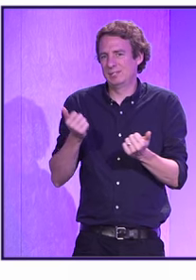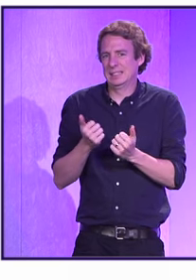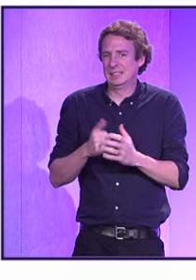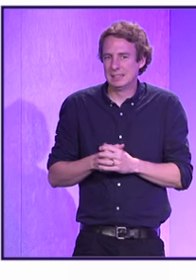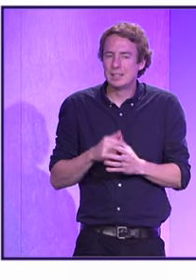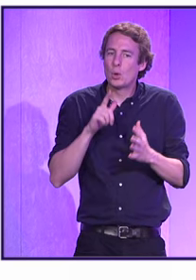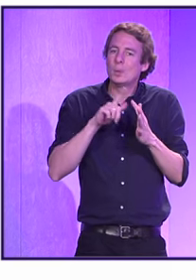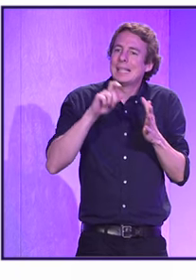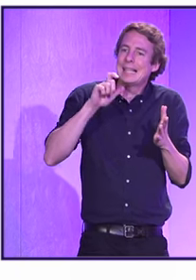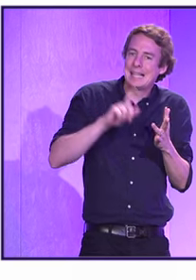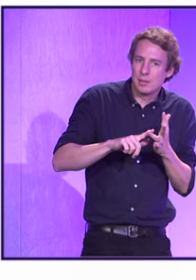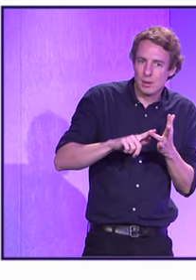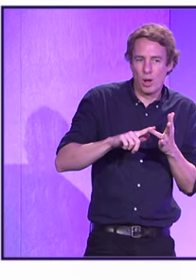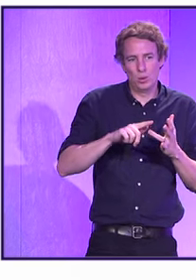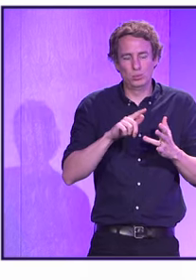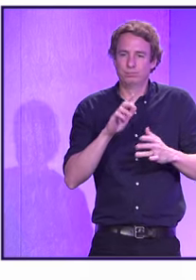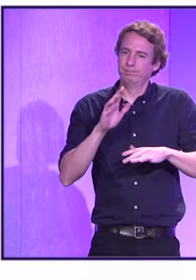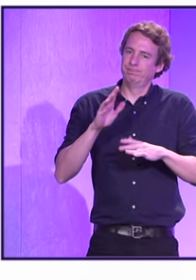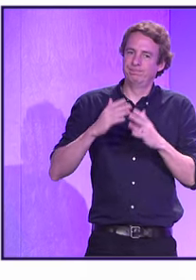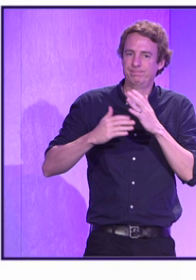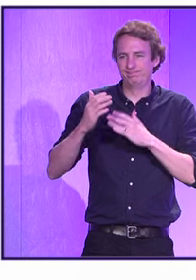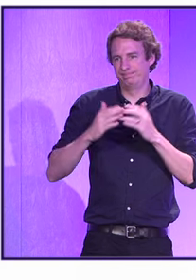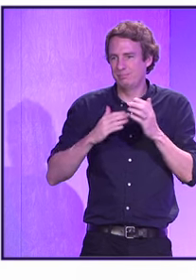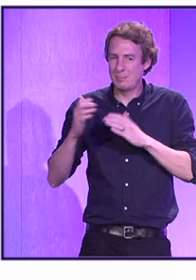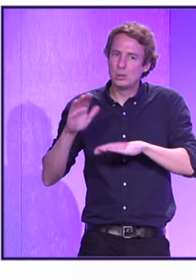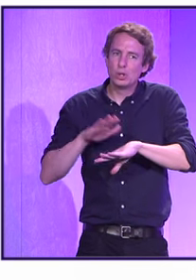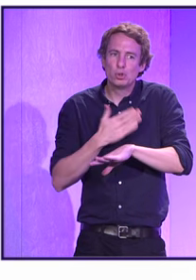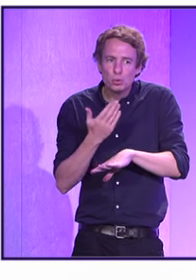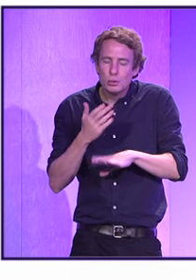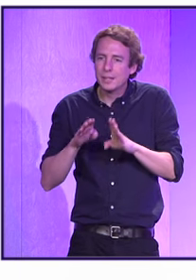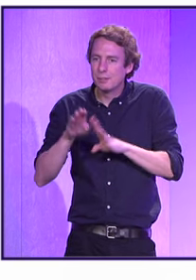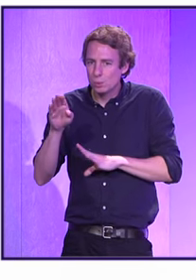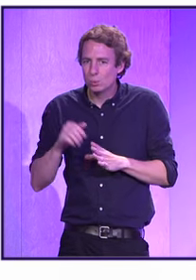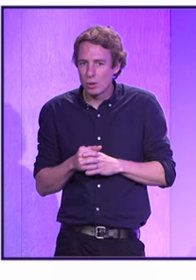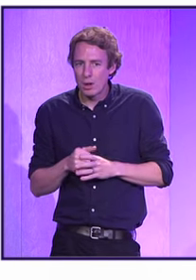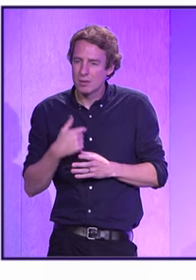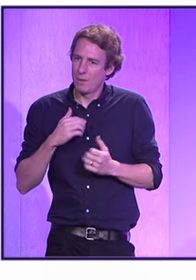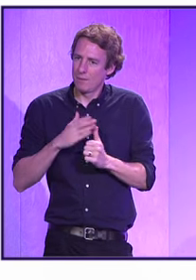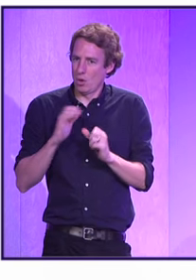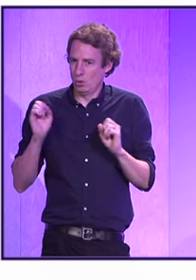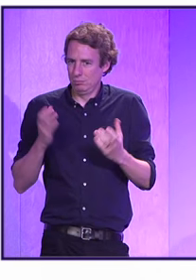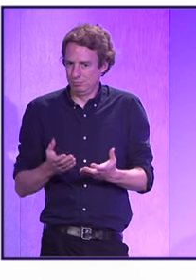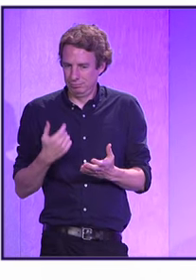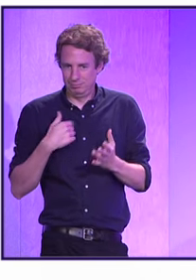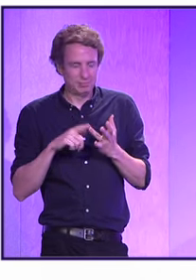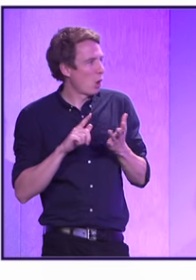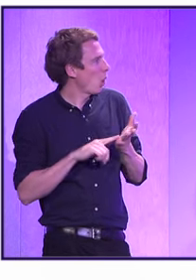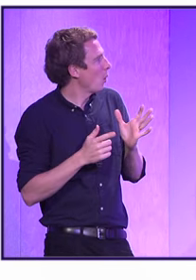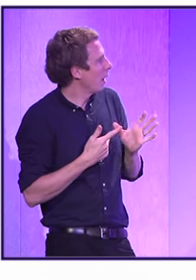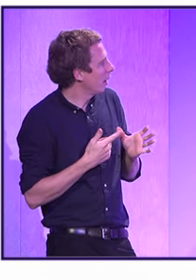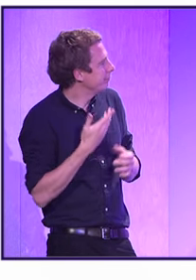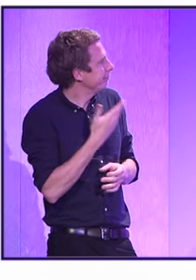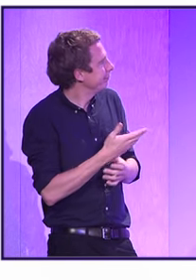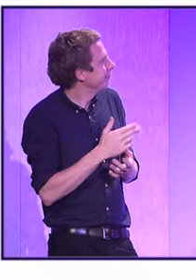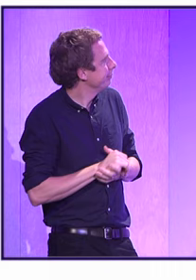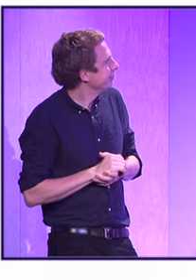technology. Eco-DevOps, building a greener future. But before I get into it, I'll start by introducing myself.